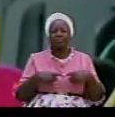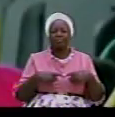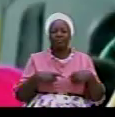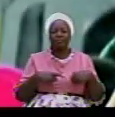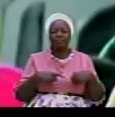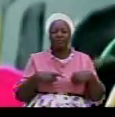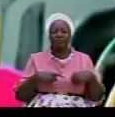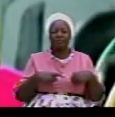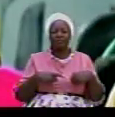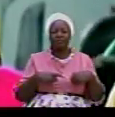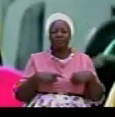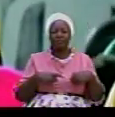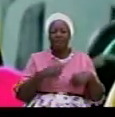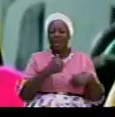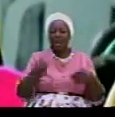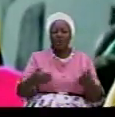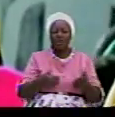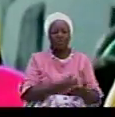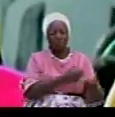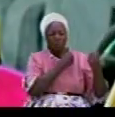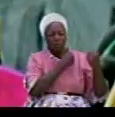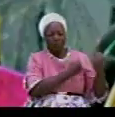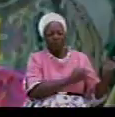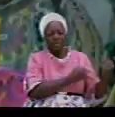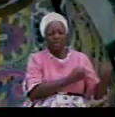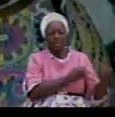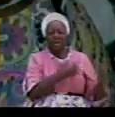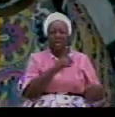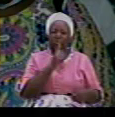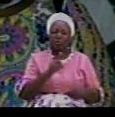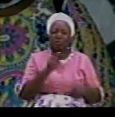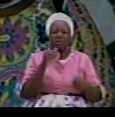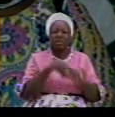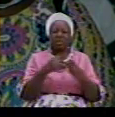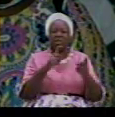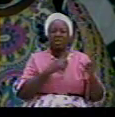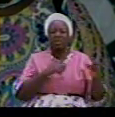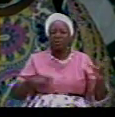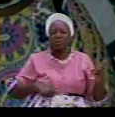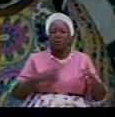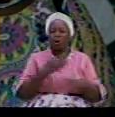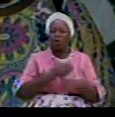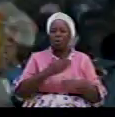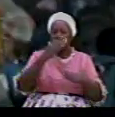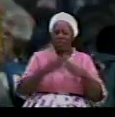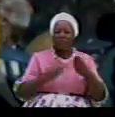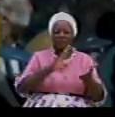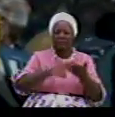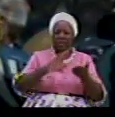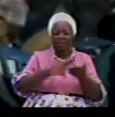a new confidence, assurance in the Lord, total forgiveness,